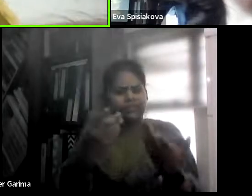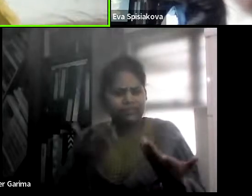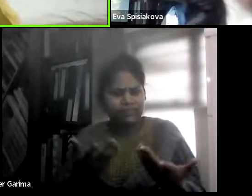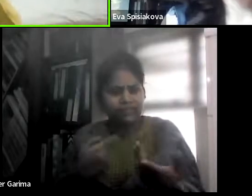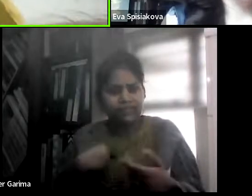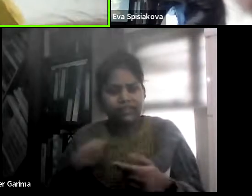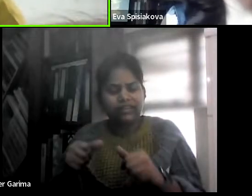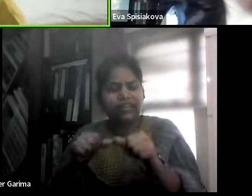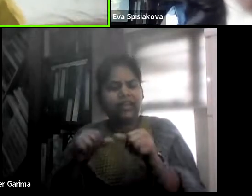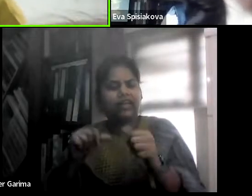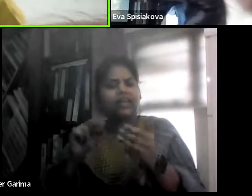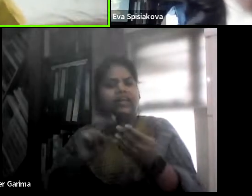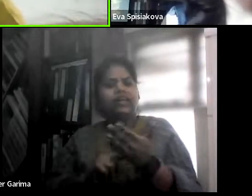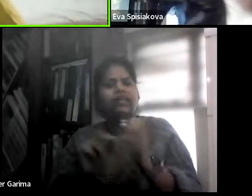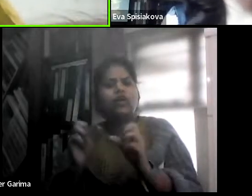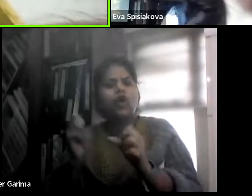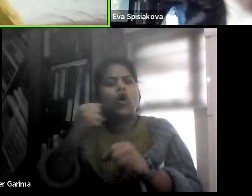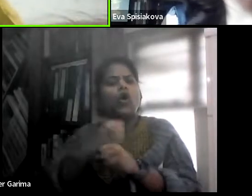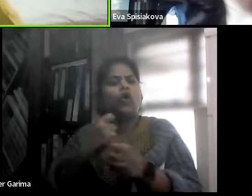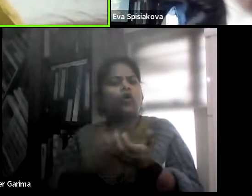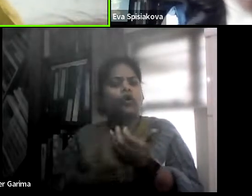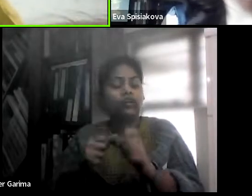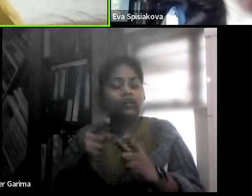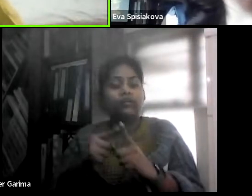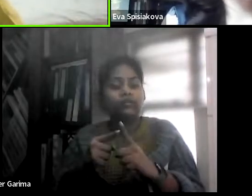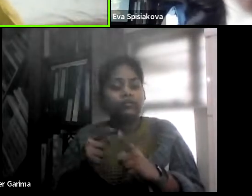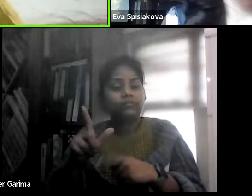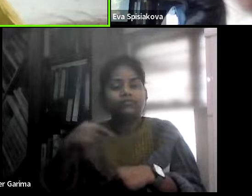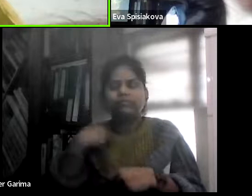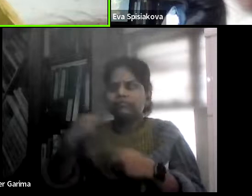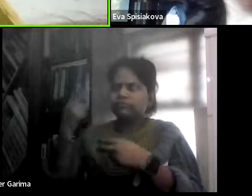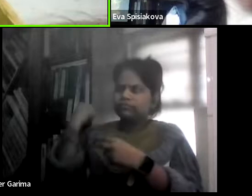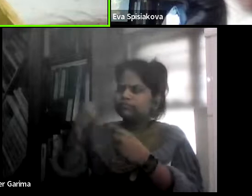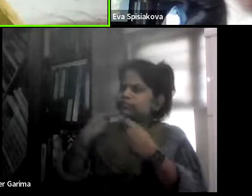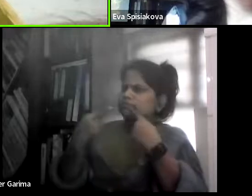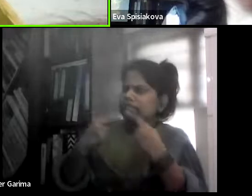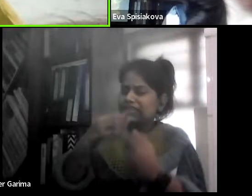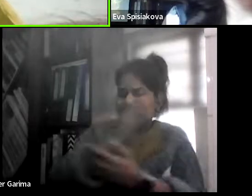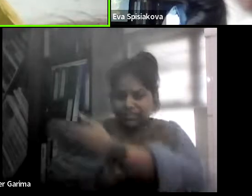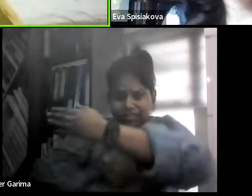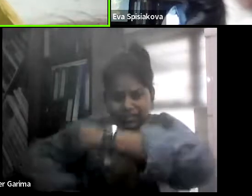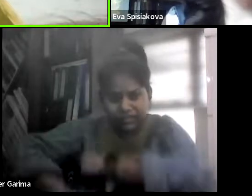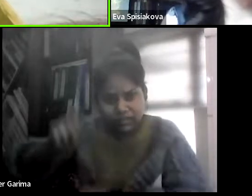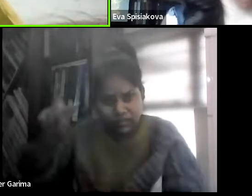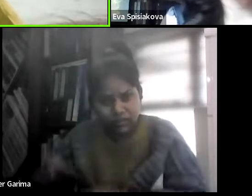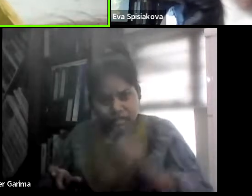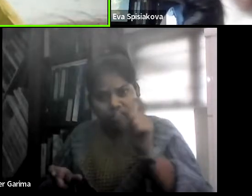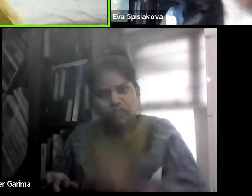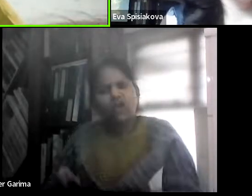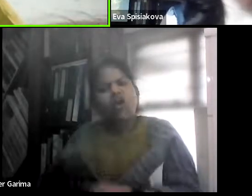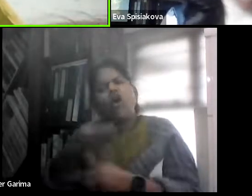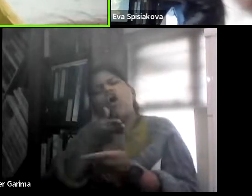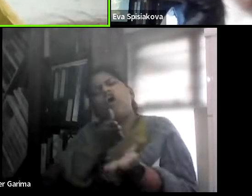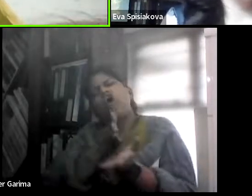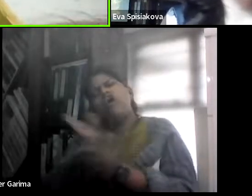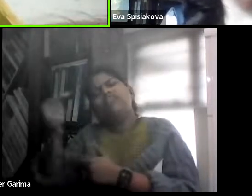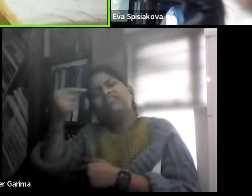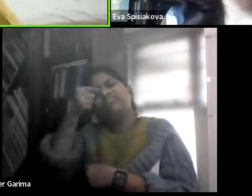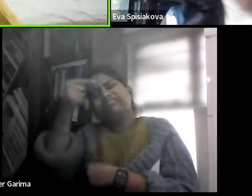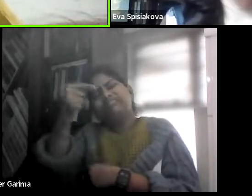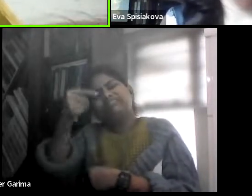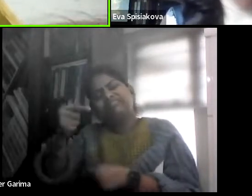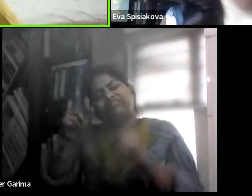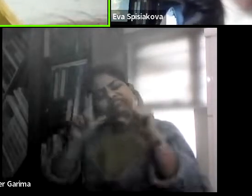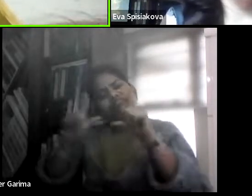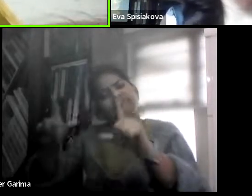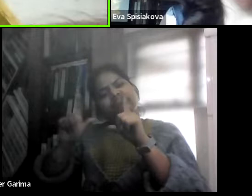inaugural. We were talking about how disabled people are almost always portrayed in a negative manner. And so it's the